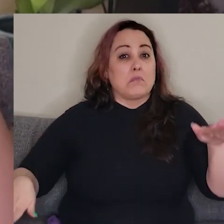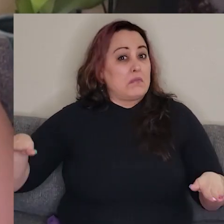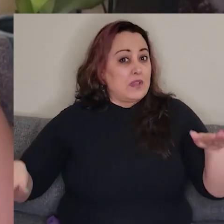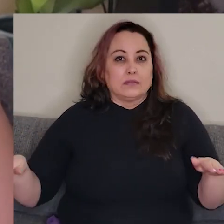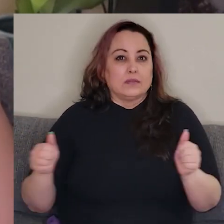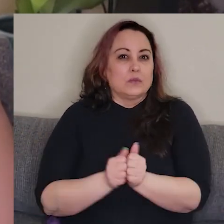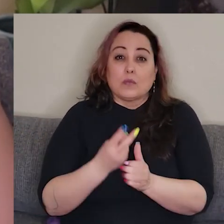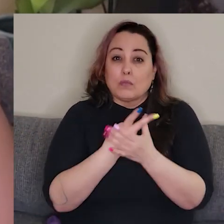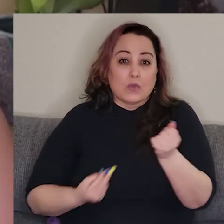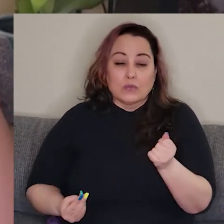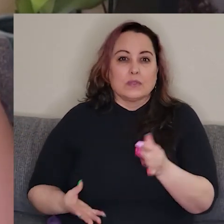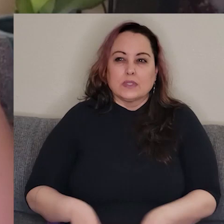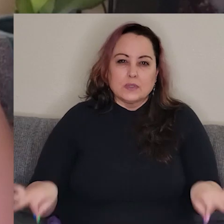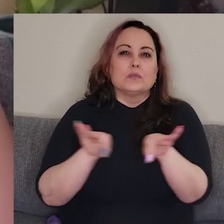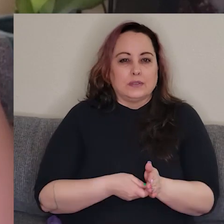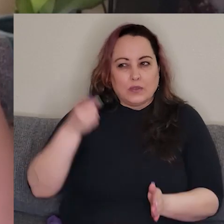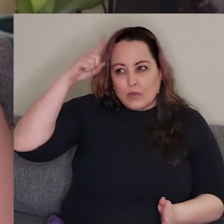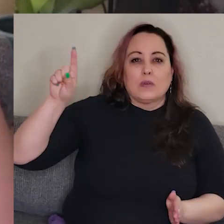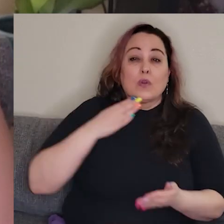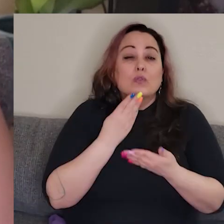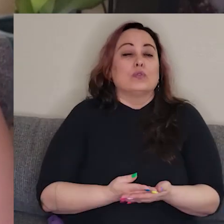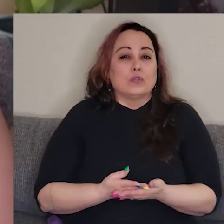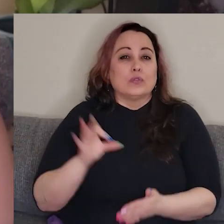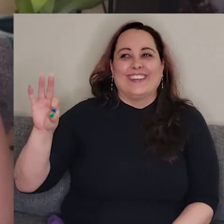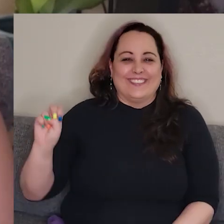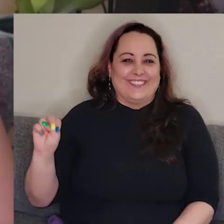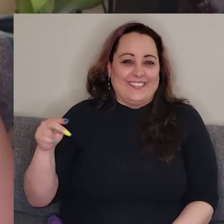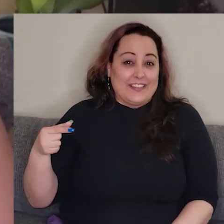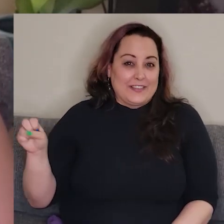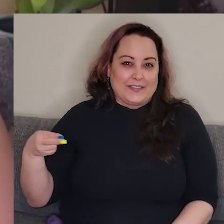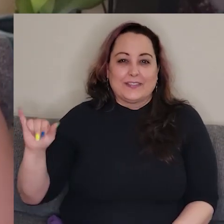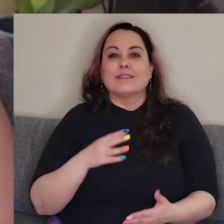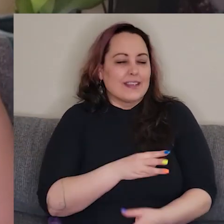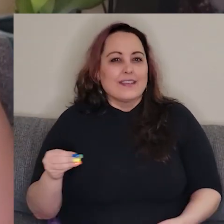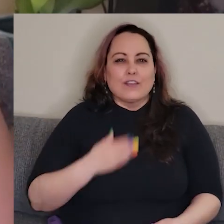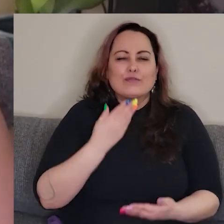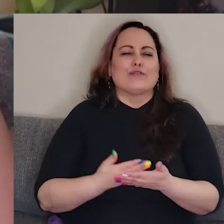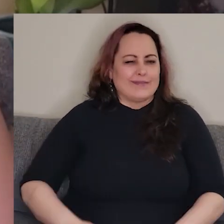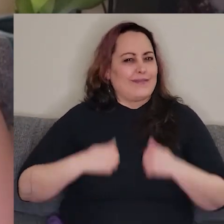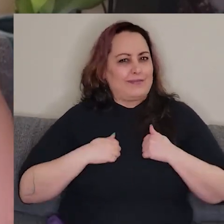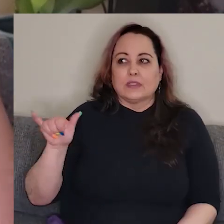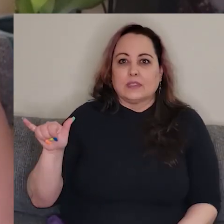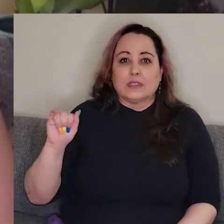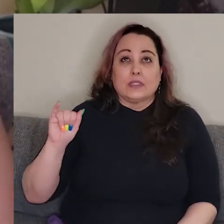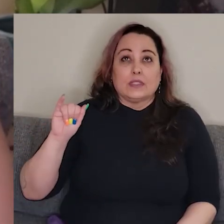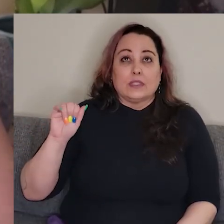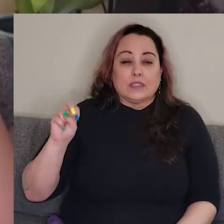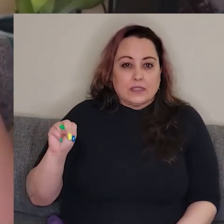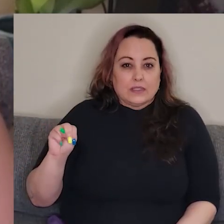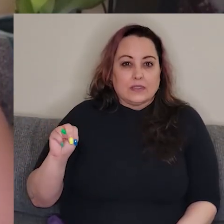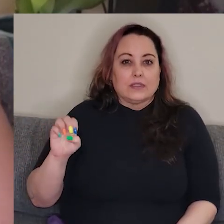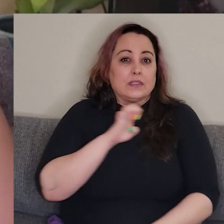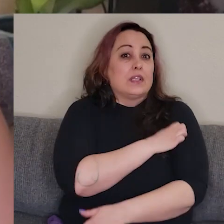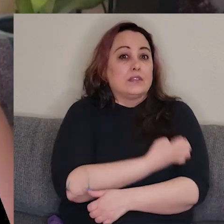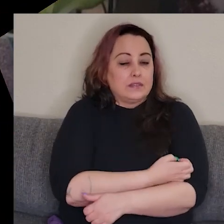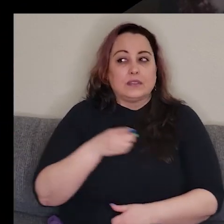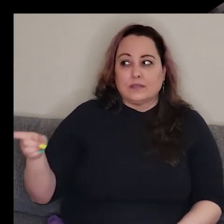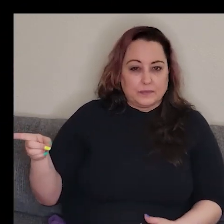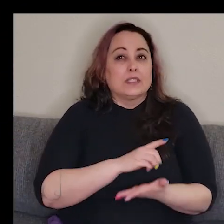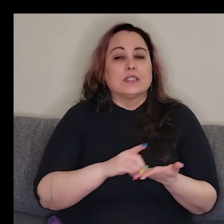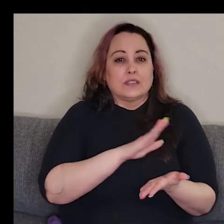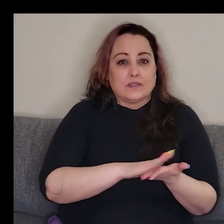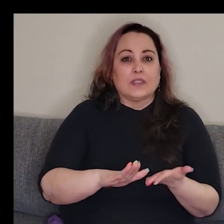balance between the two is the key to good feng shui and a good life. Yin energy is